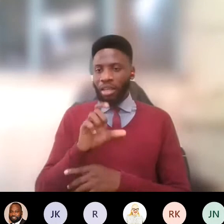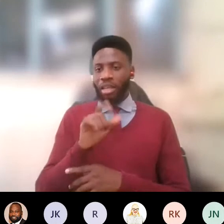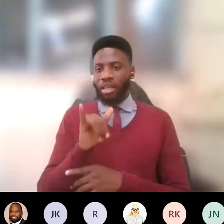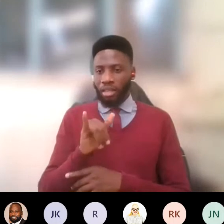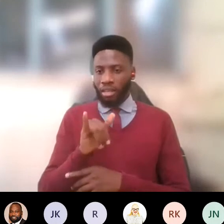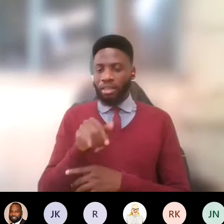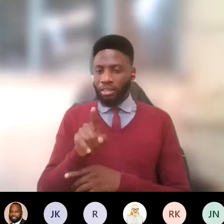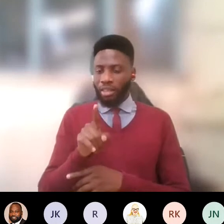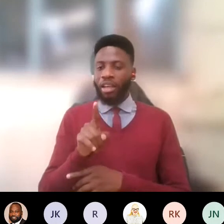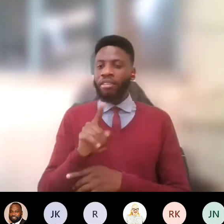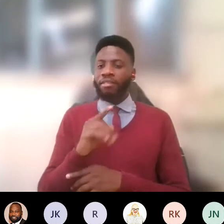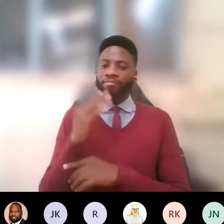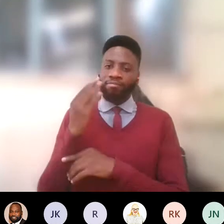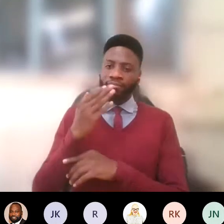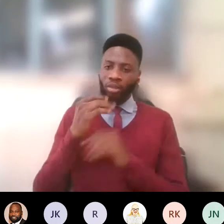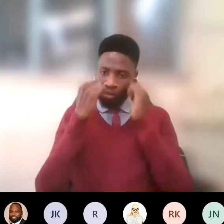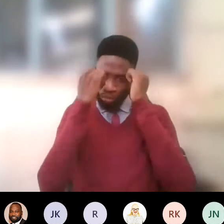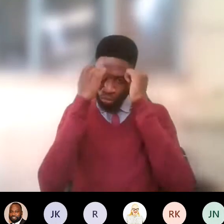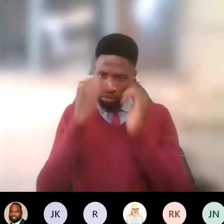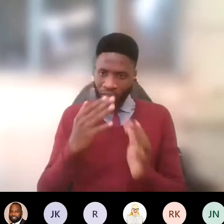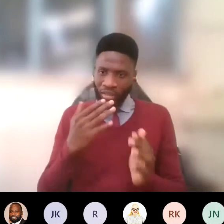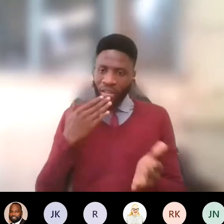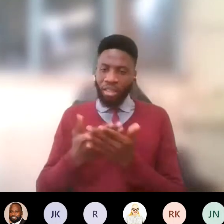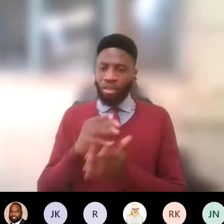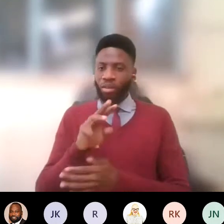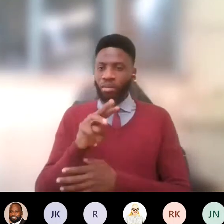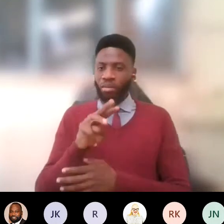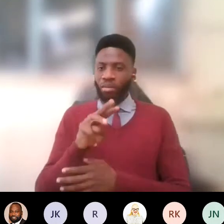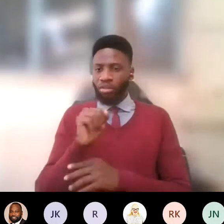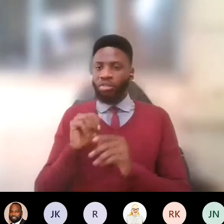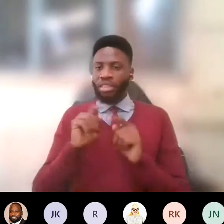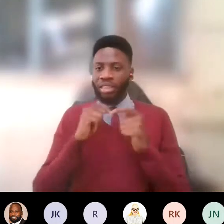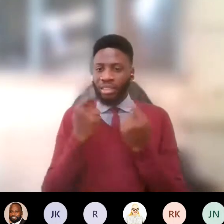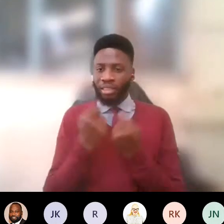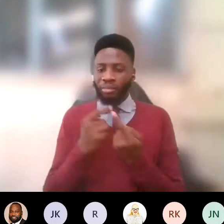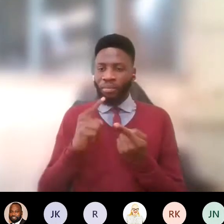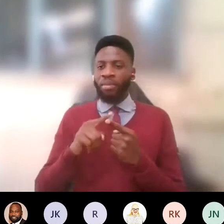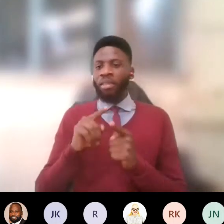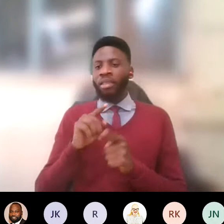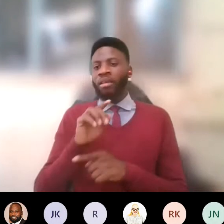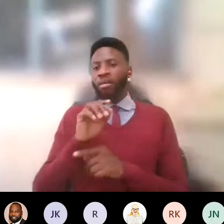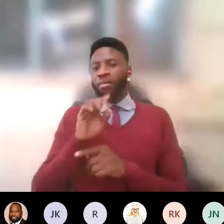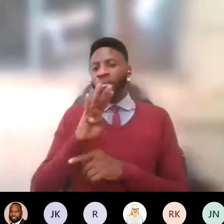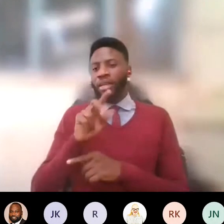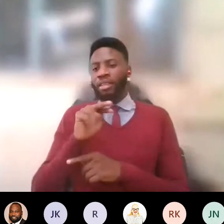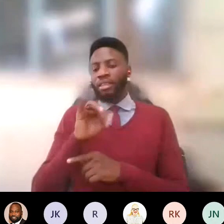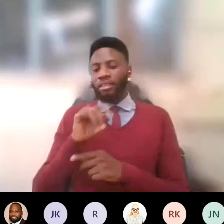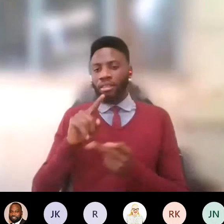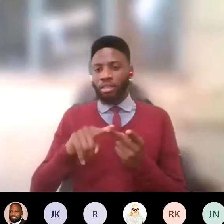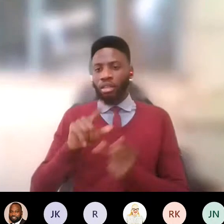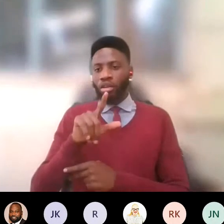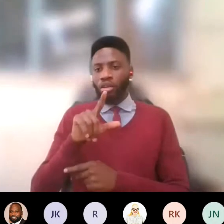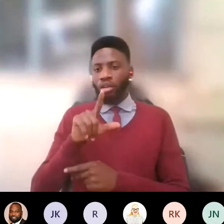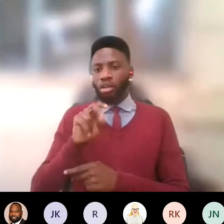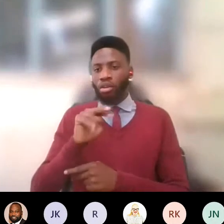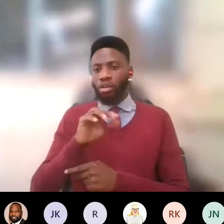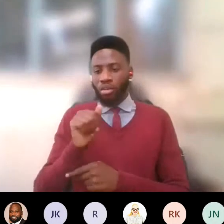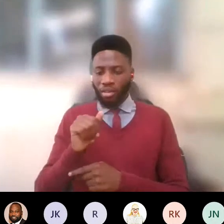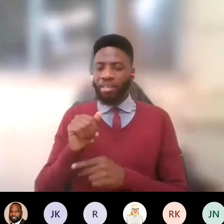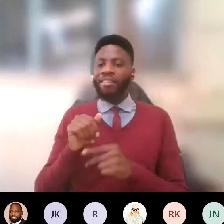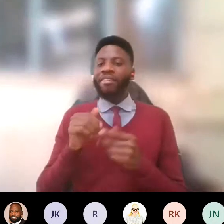phone. Something else, another skill that people have referred to is that that ability and that also curiosity about solving challenges and